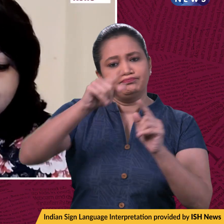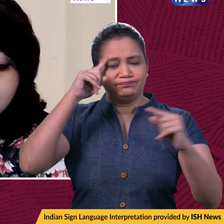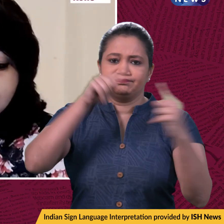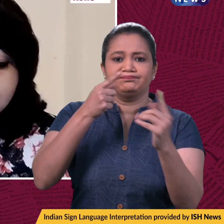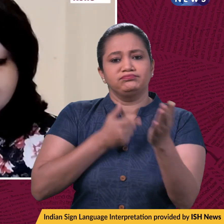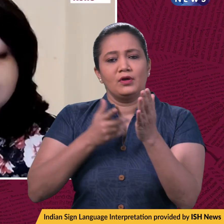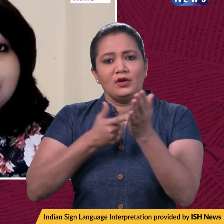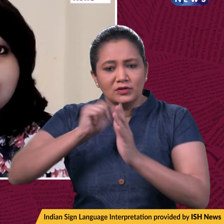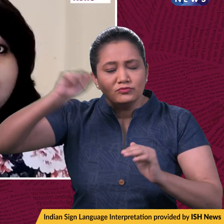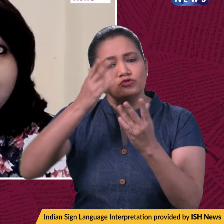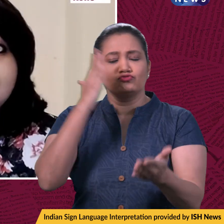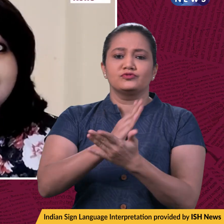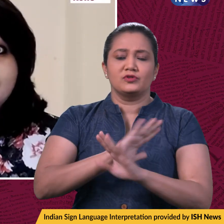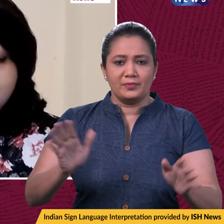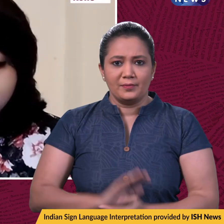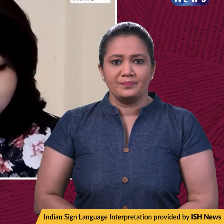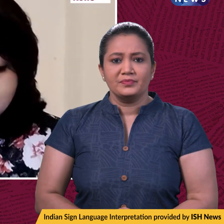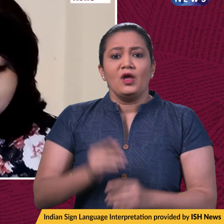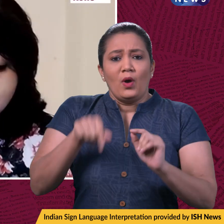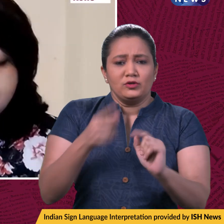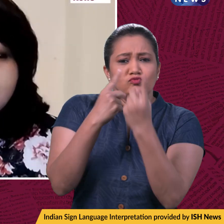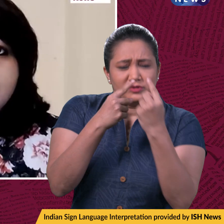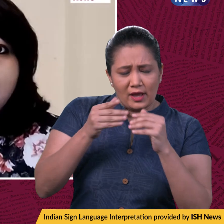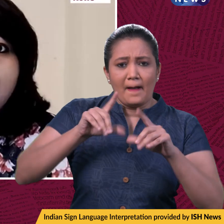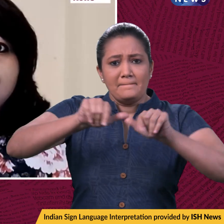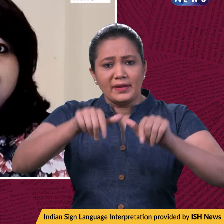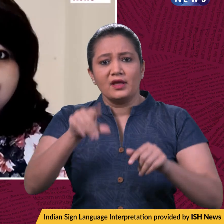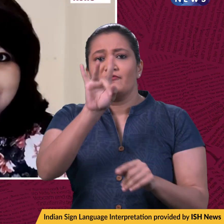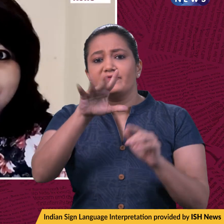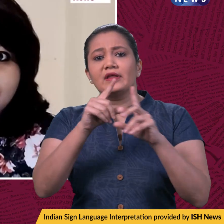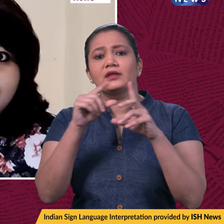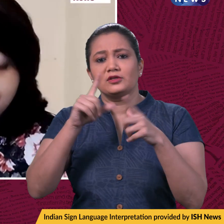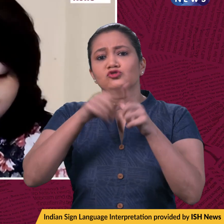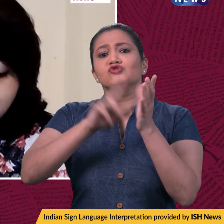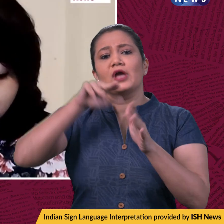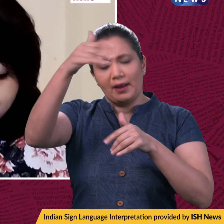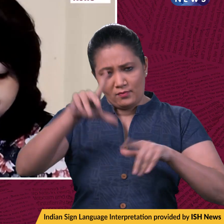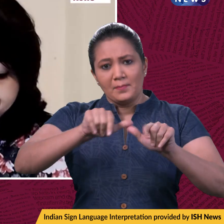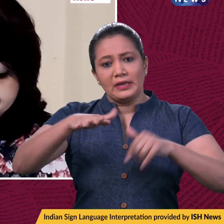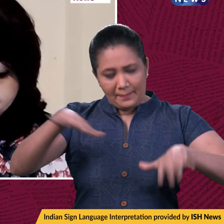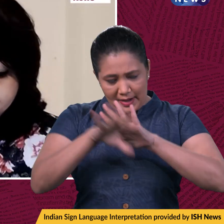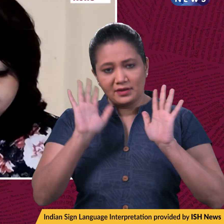Kisan Morcha said that it will hold a review meeting as well on the 15th of January.